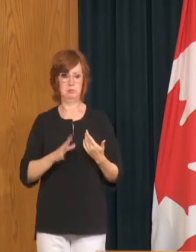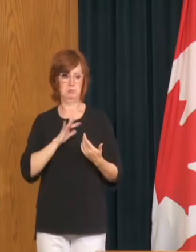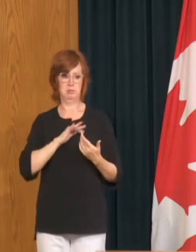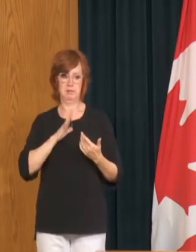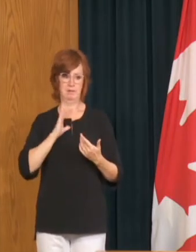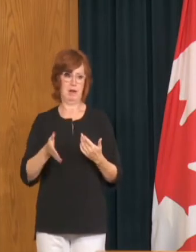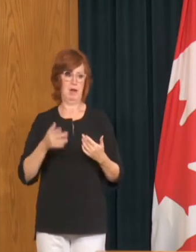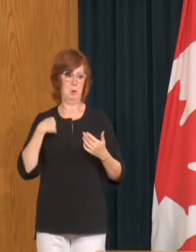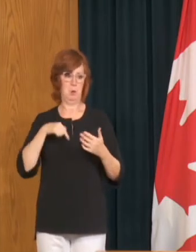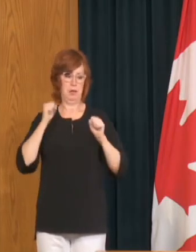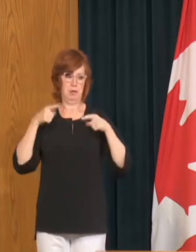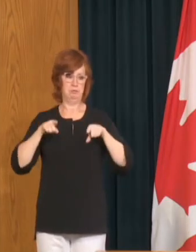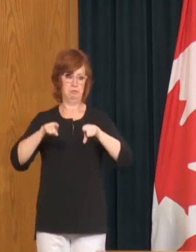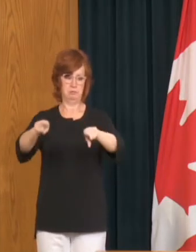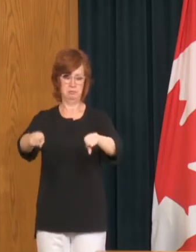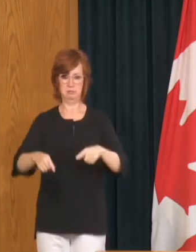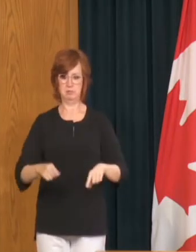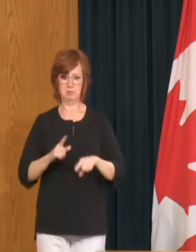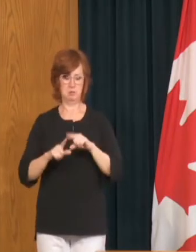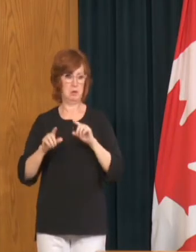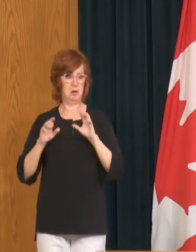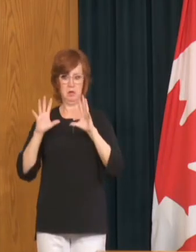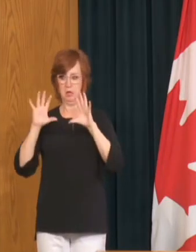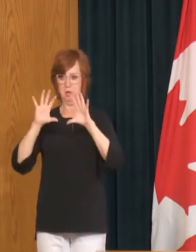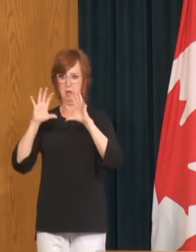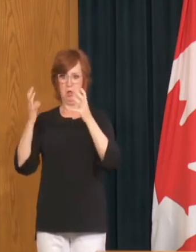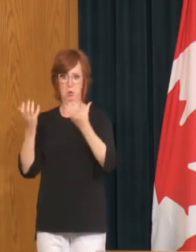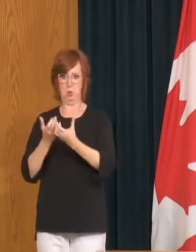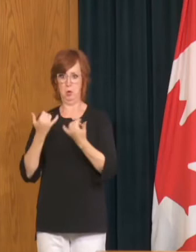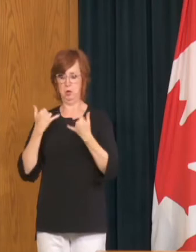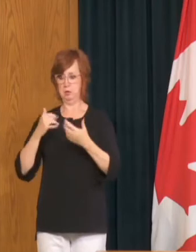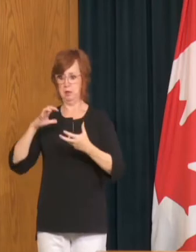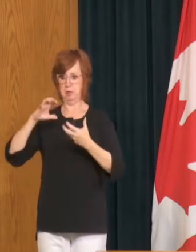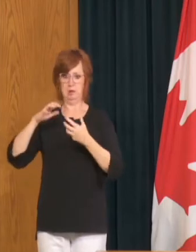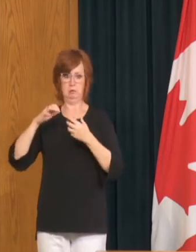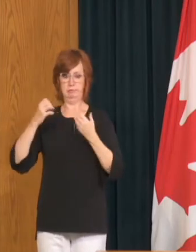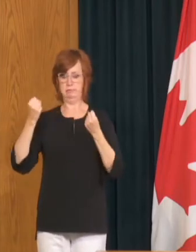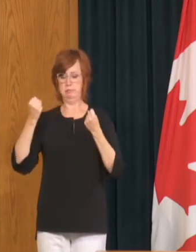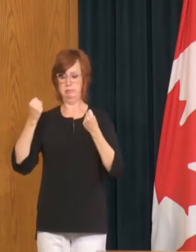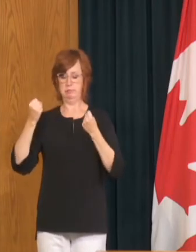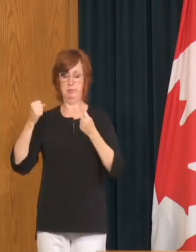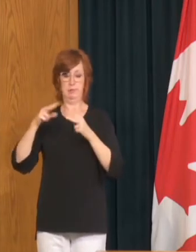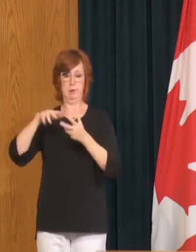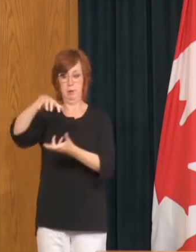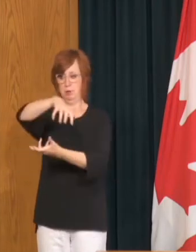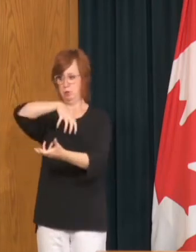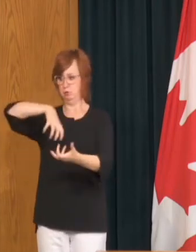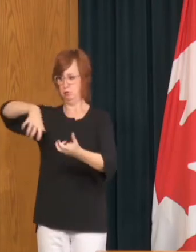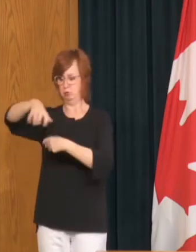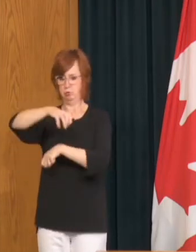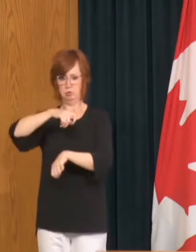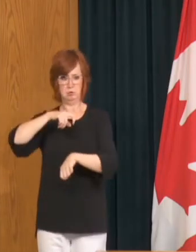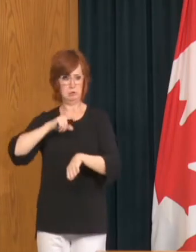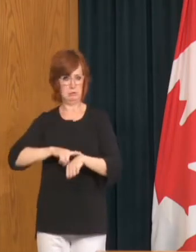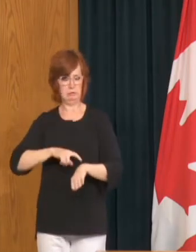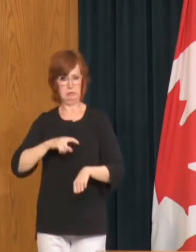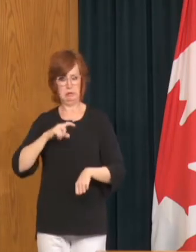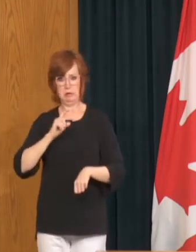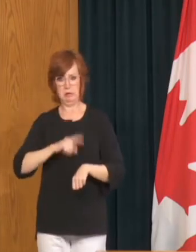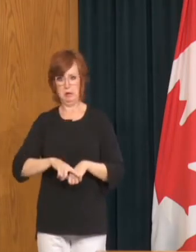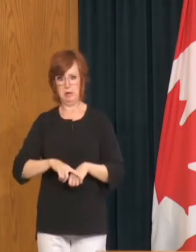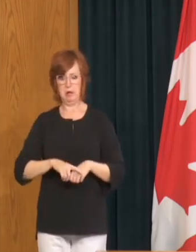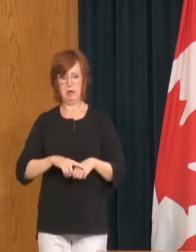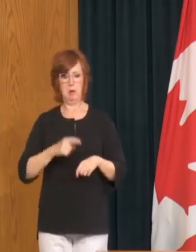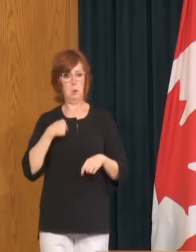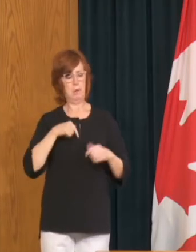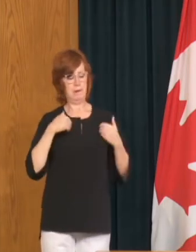have a very formidable conversation around how the Canadian economy will recover and how the Saskatchewan economy will recover. We have